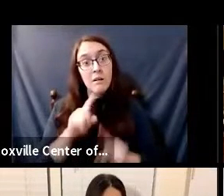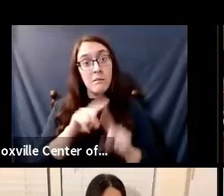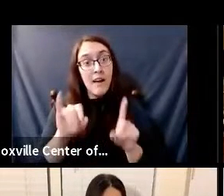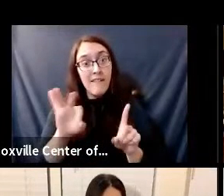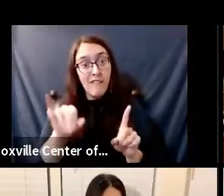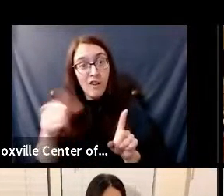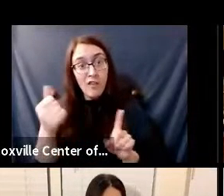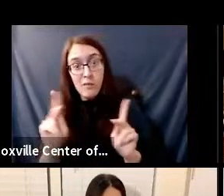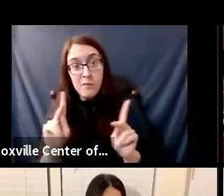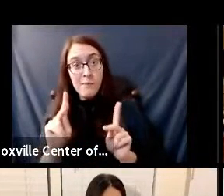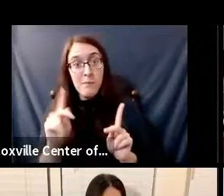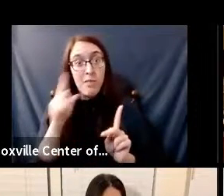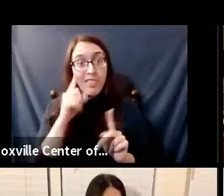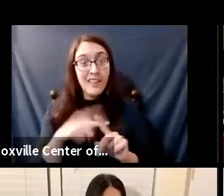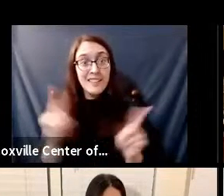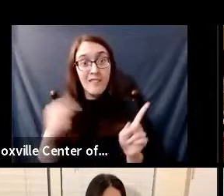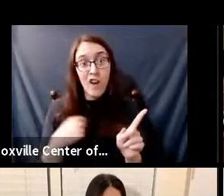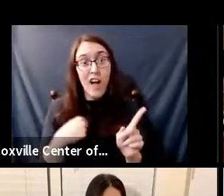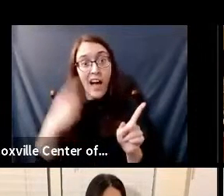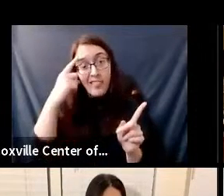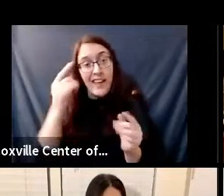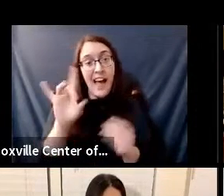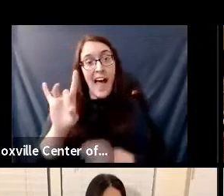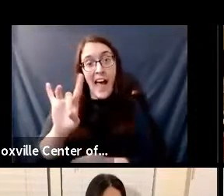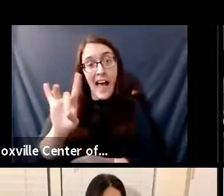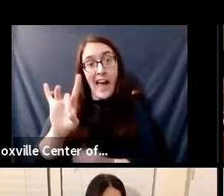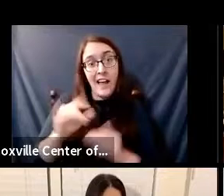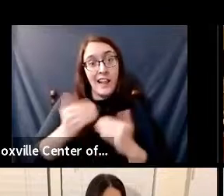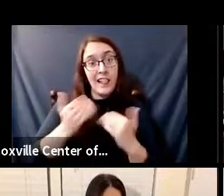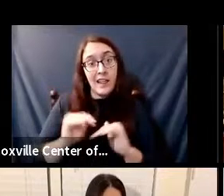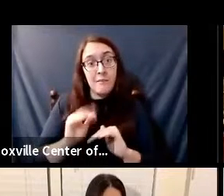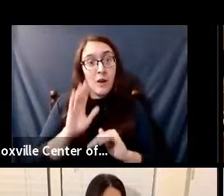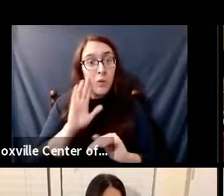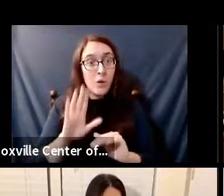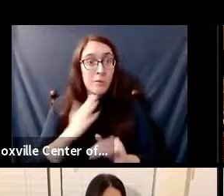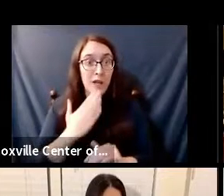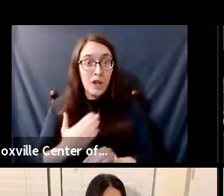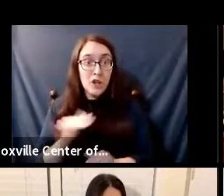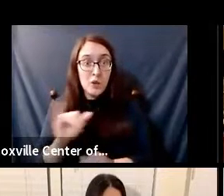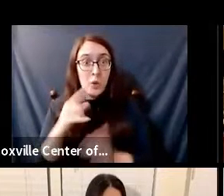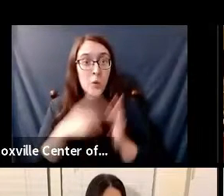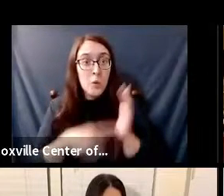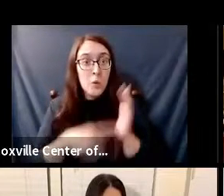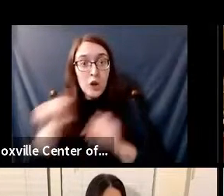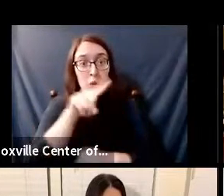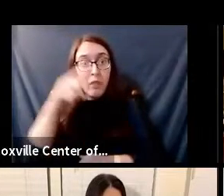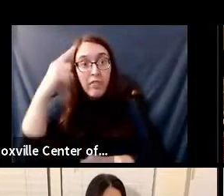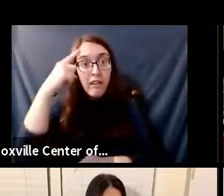different, I'm open to 8 too. So what do you all think? Just discussing.